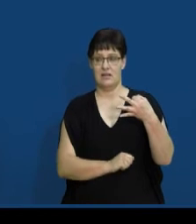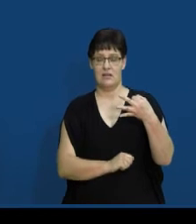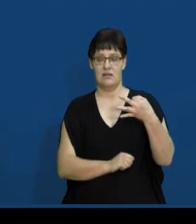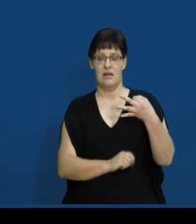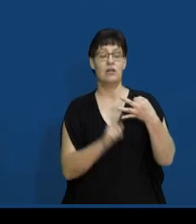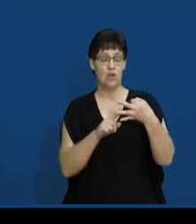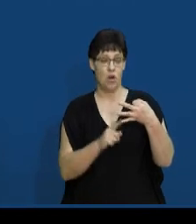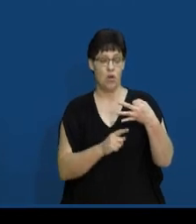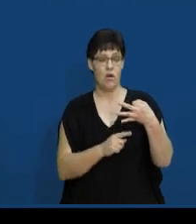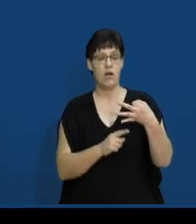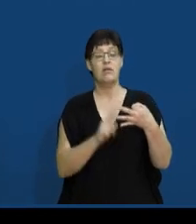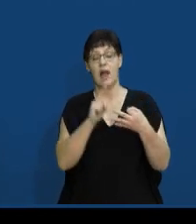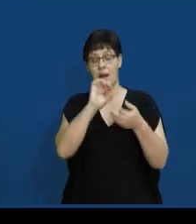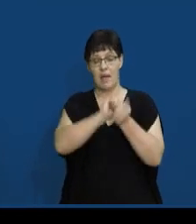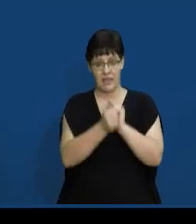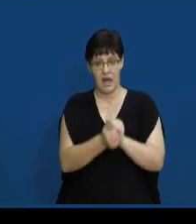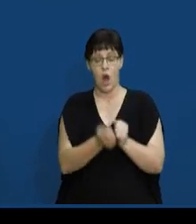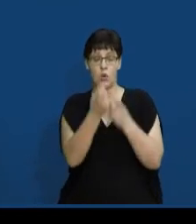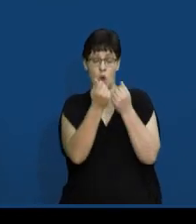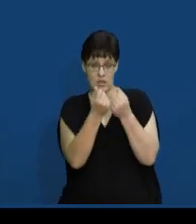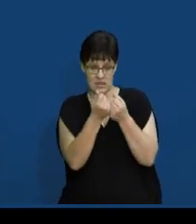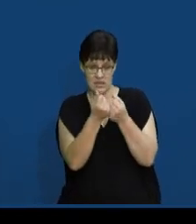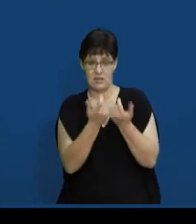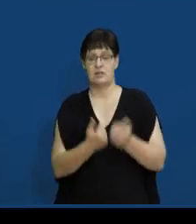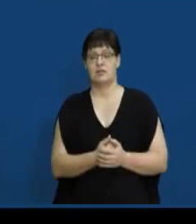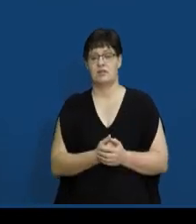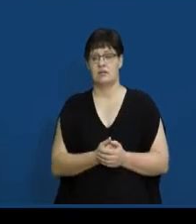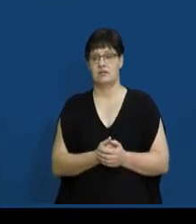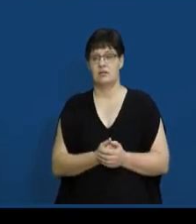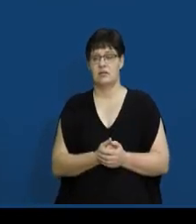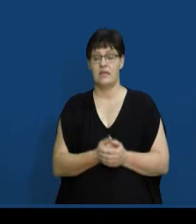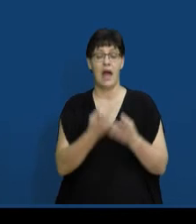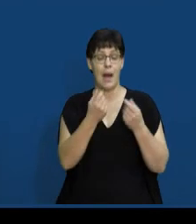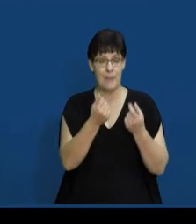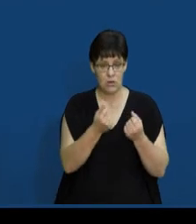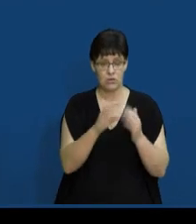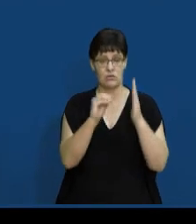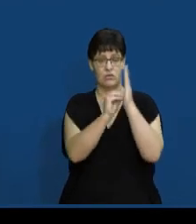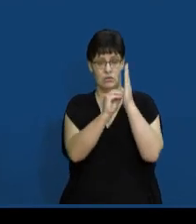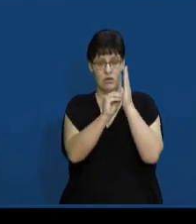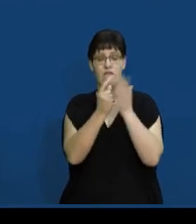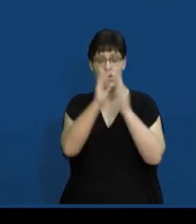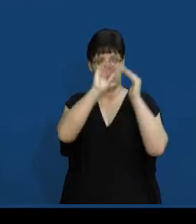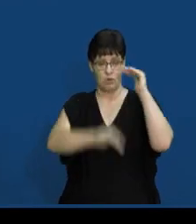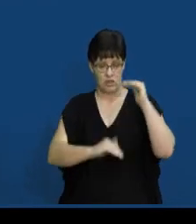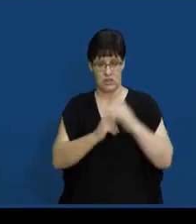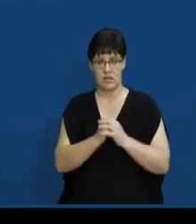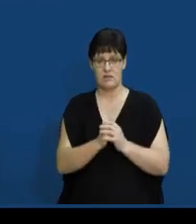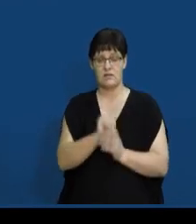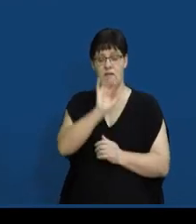amount, the method we are using is cost. So obviously the amount that we're writing of our depreciation is